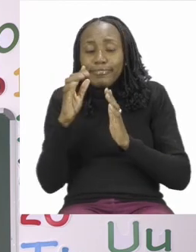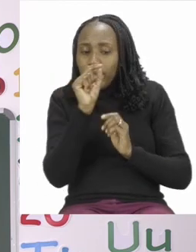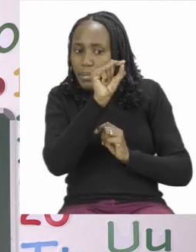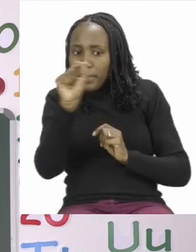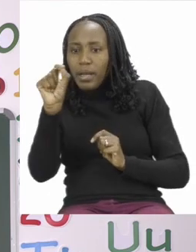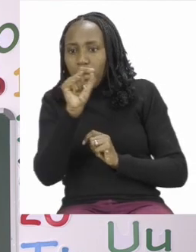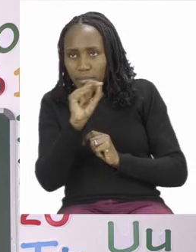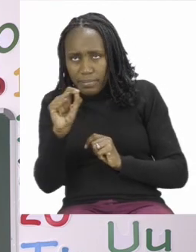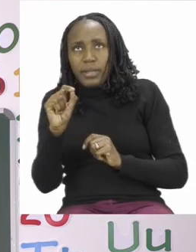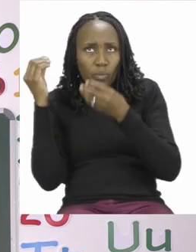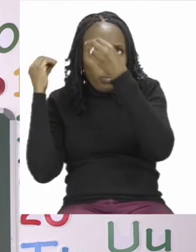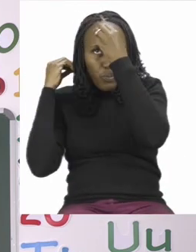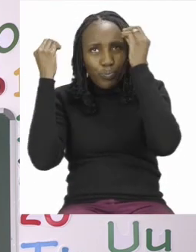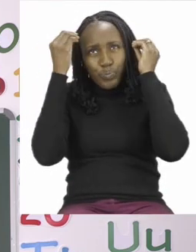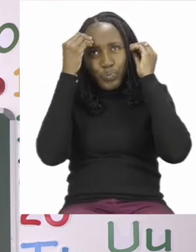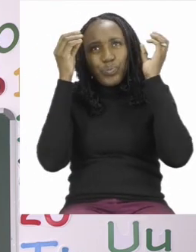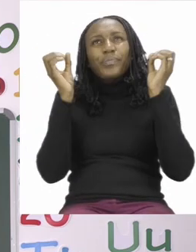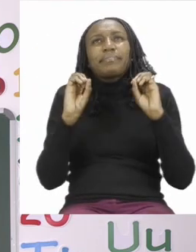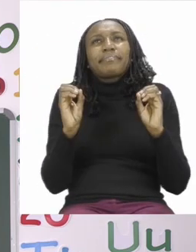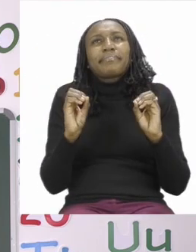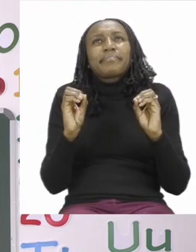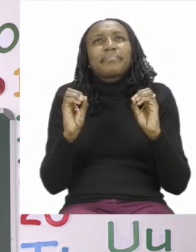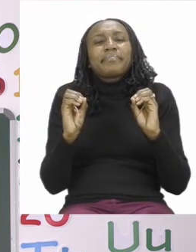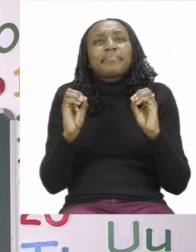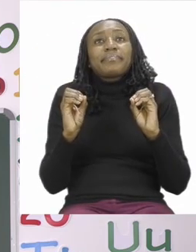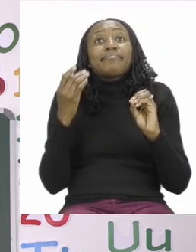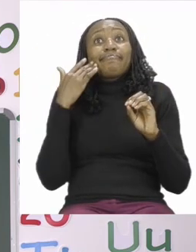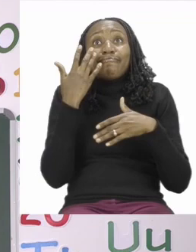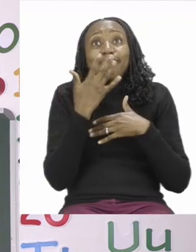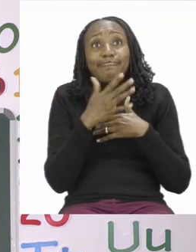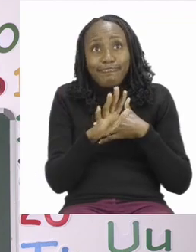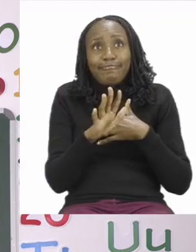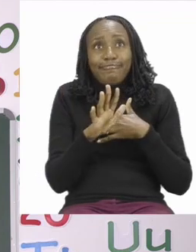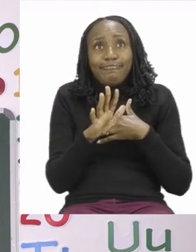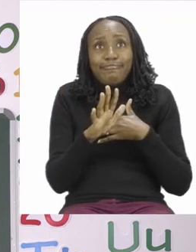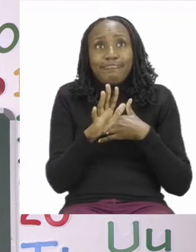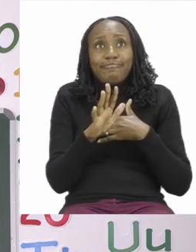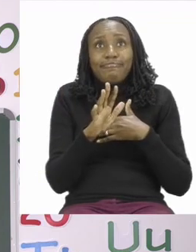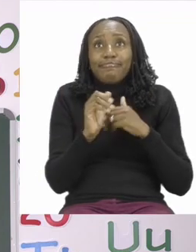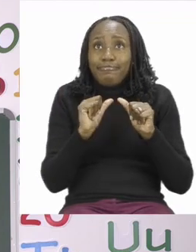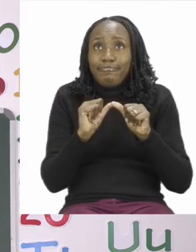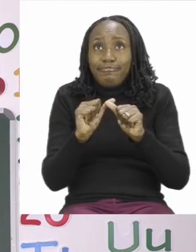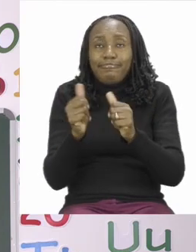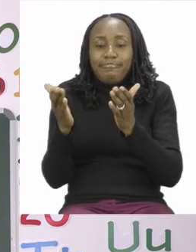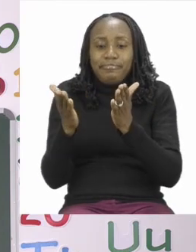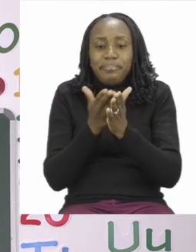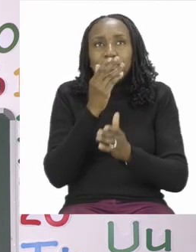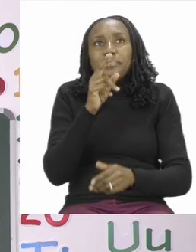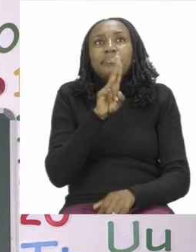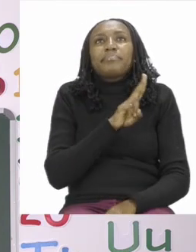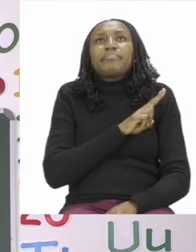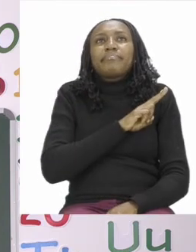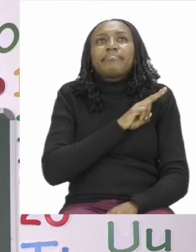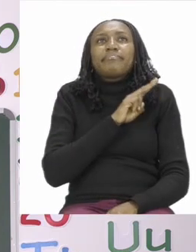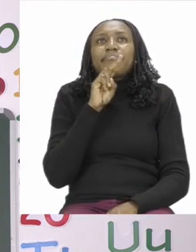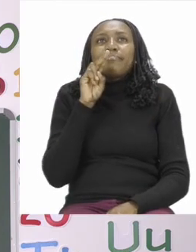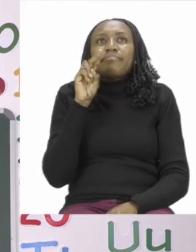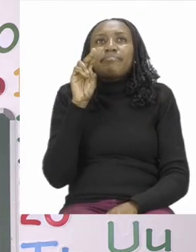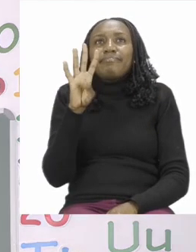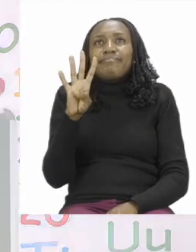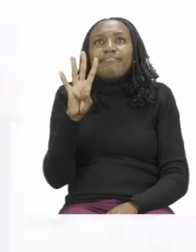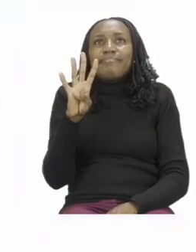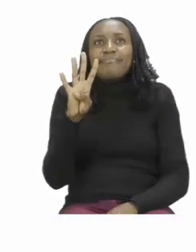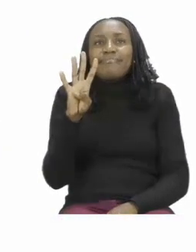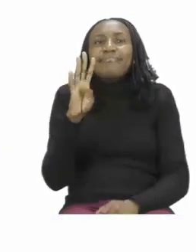use. Then, when you're done with your crossword puzzle, it's time to move on to the next page, page